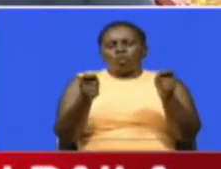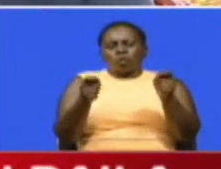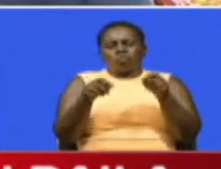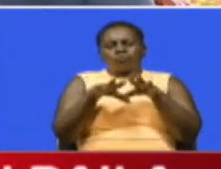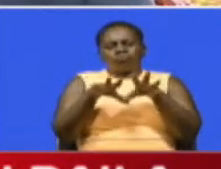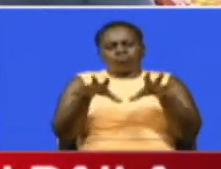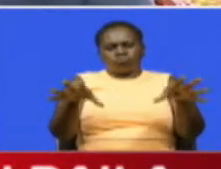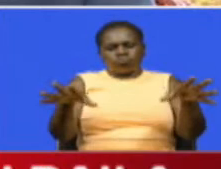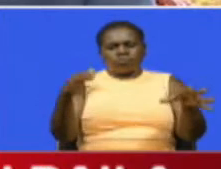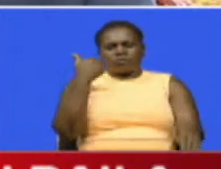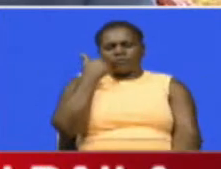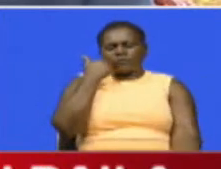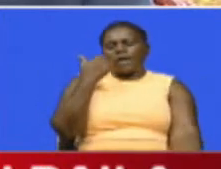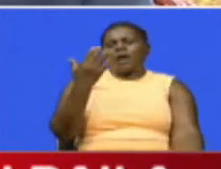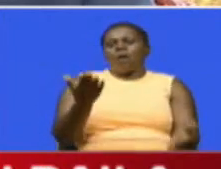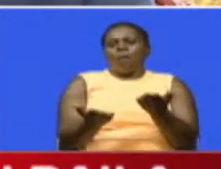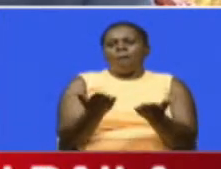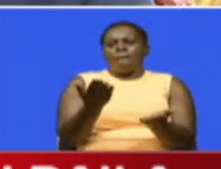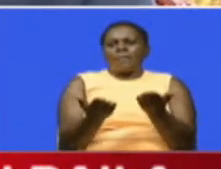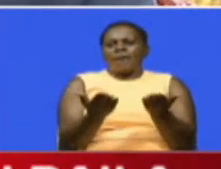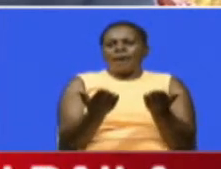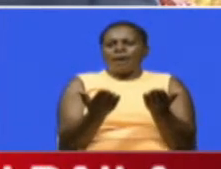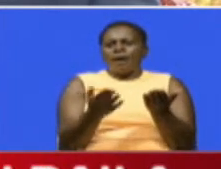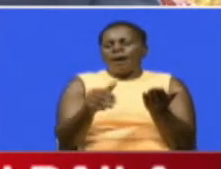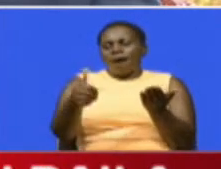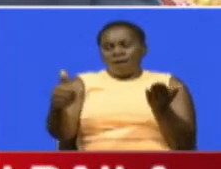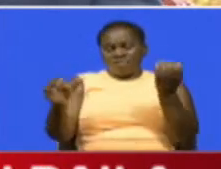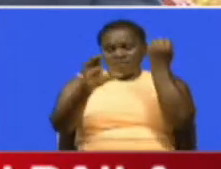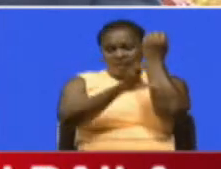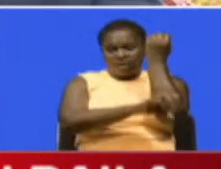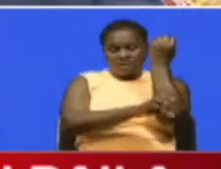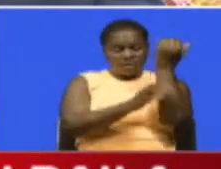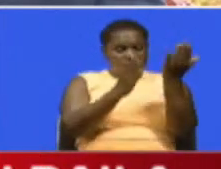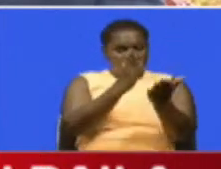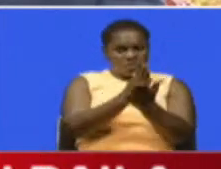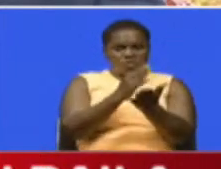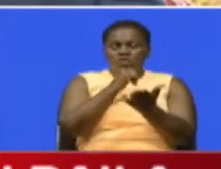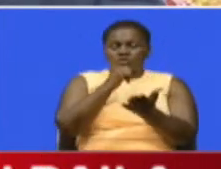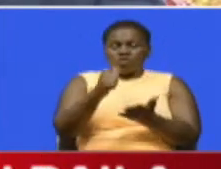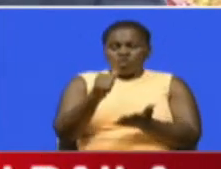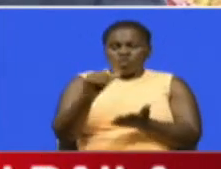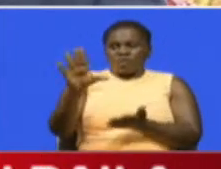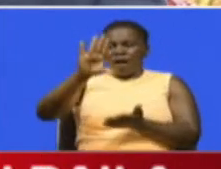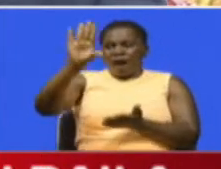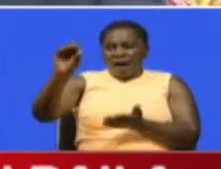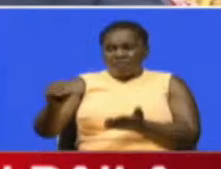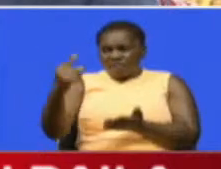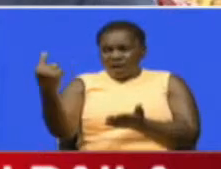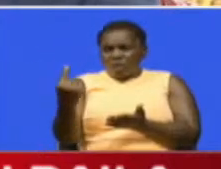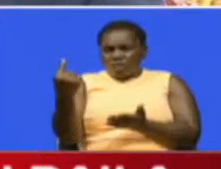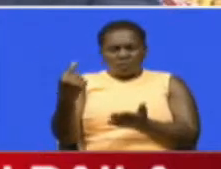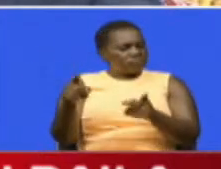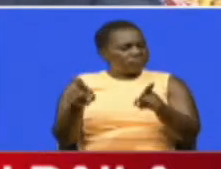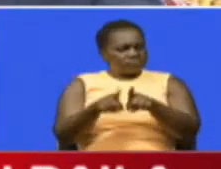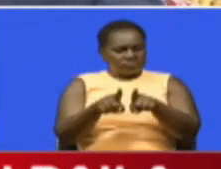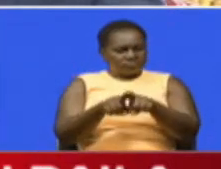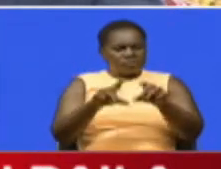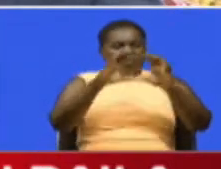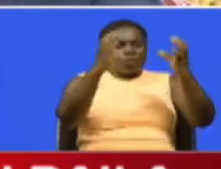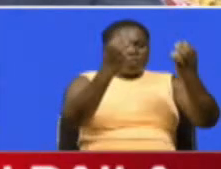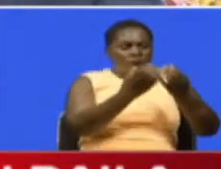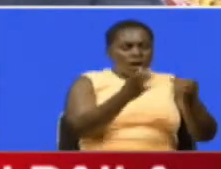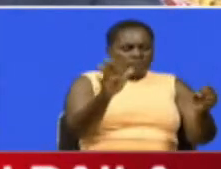epidemic. If you compare with other countries, not only on our continent, but in the world